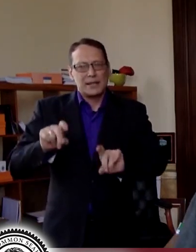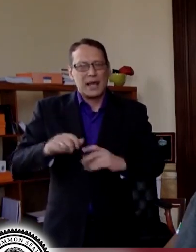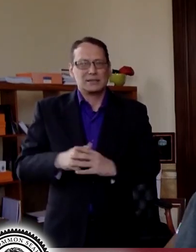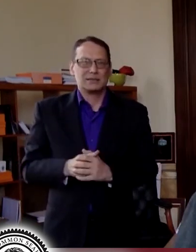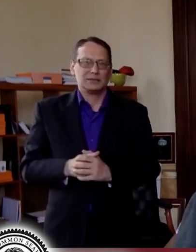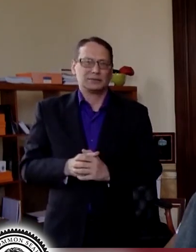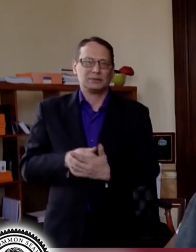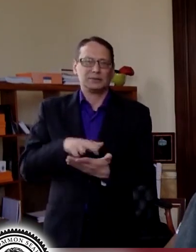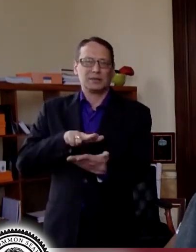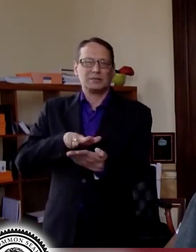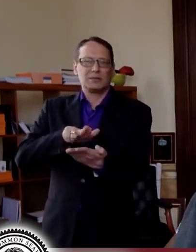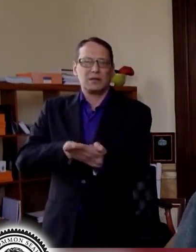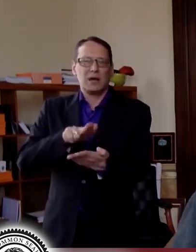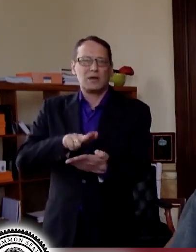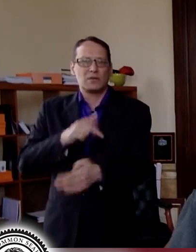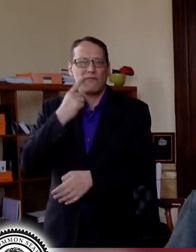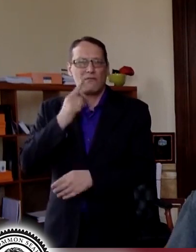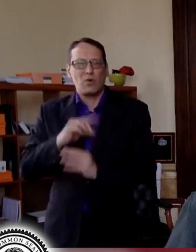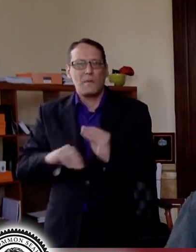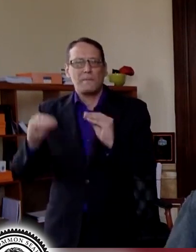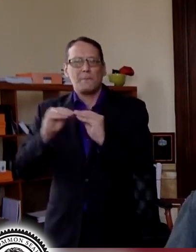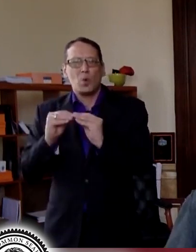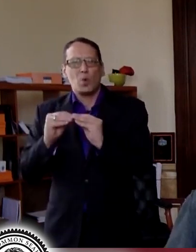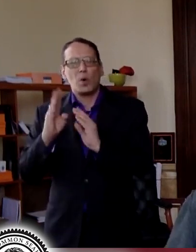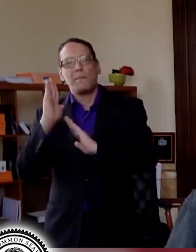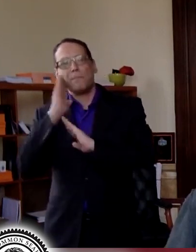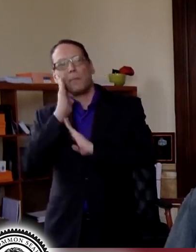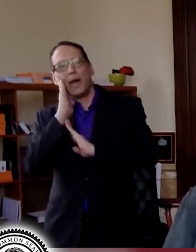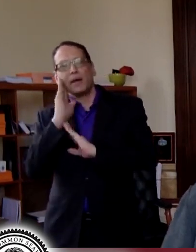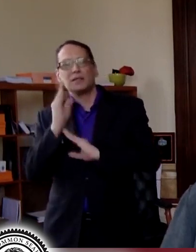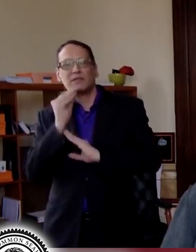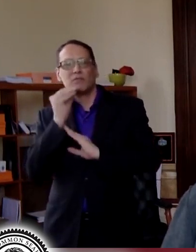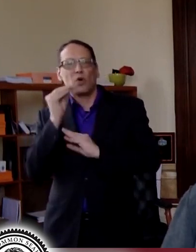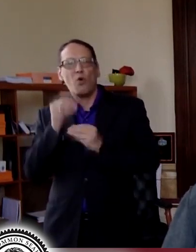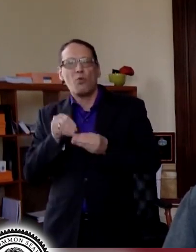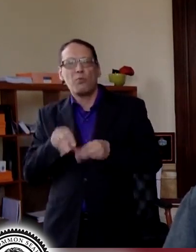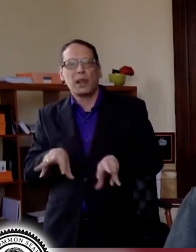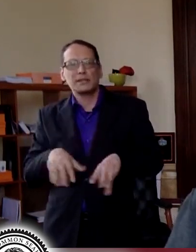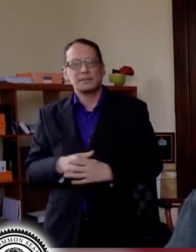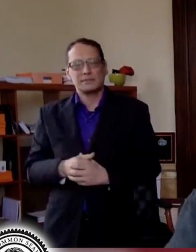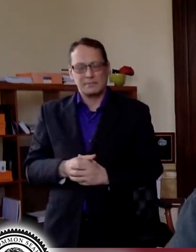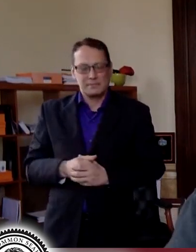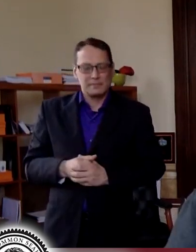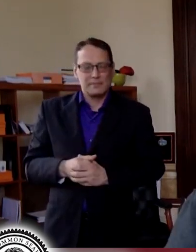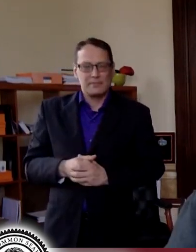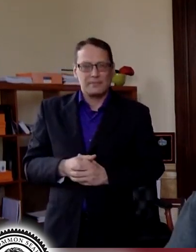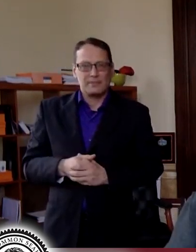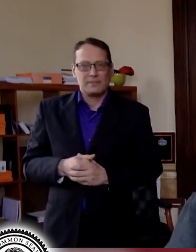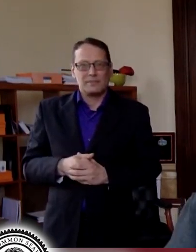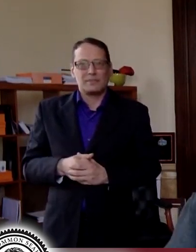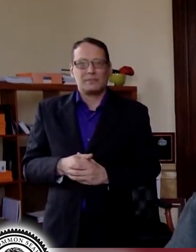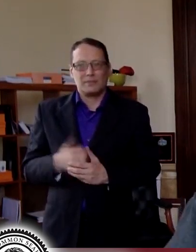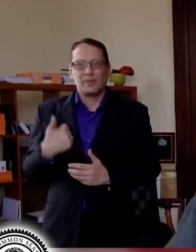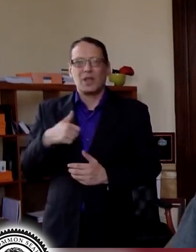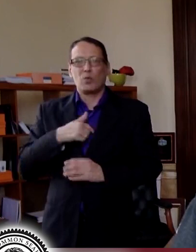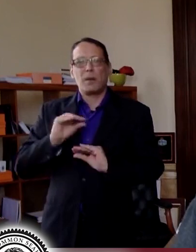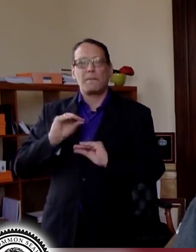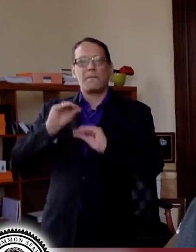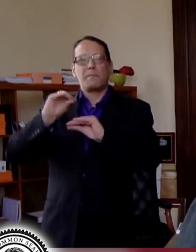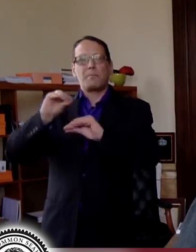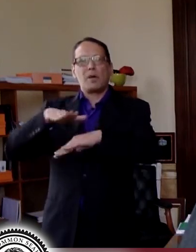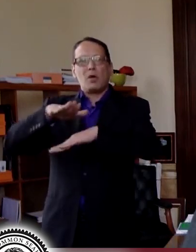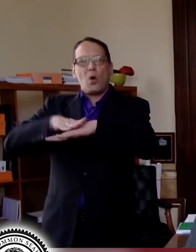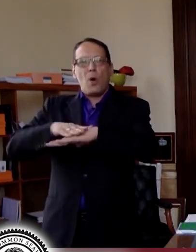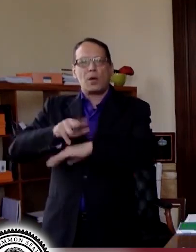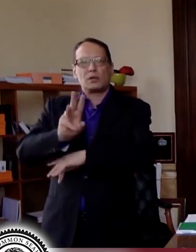contract for more beds for homeless individuals. So we have put that up on the